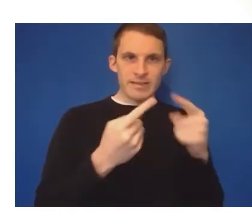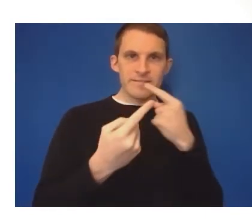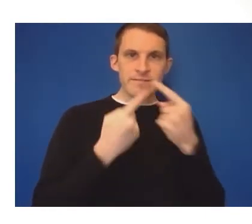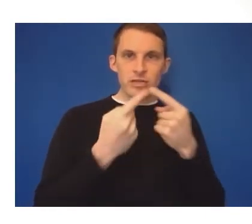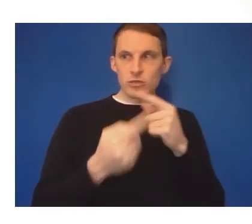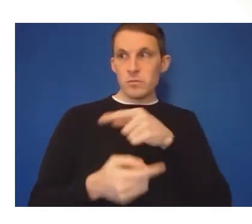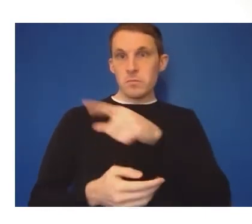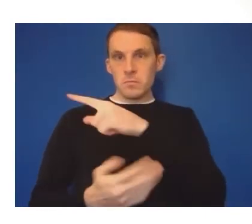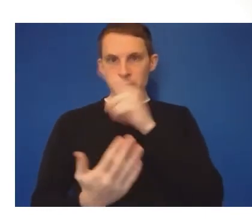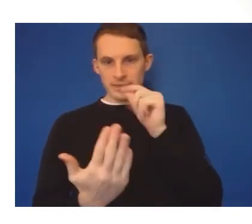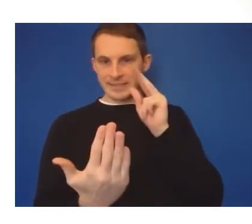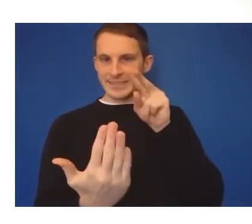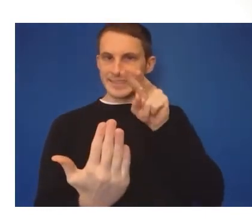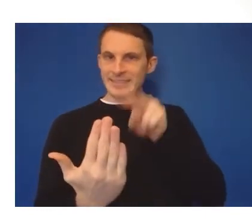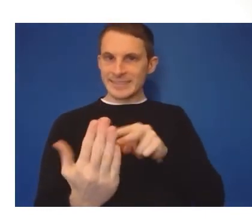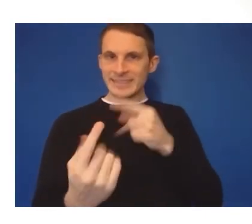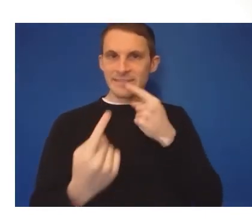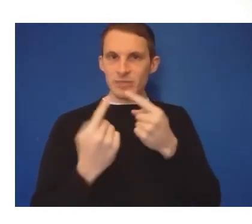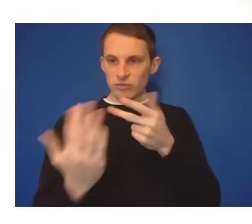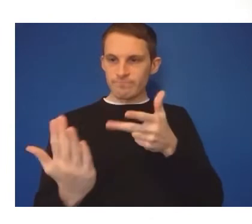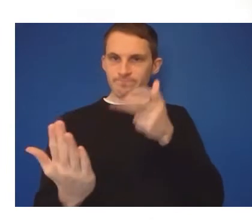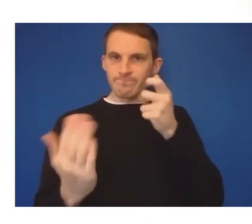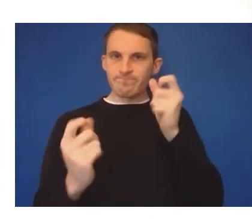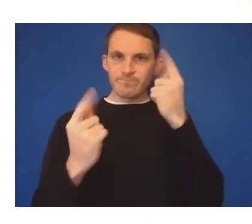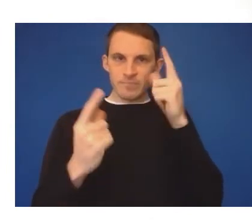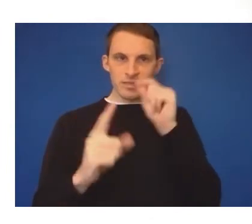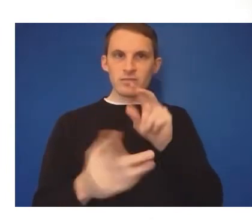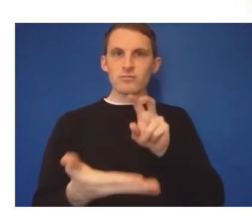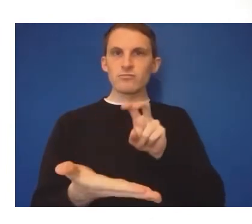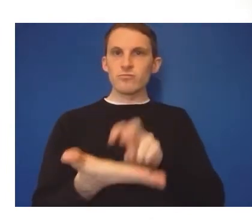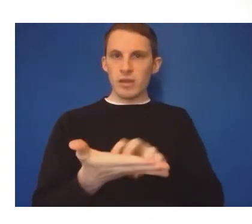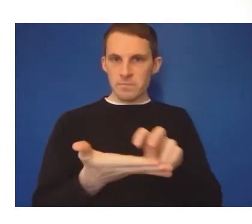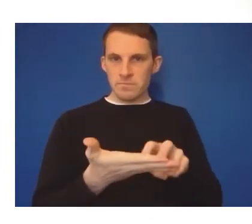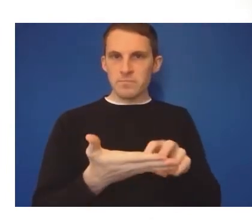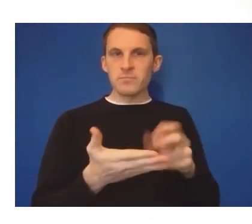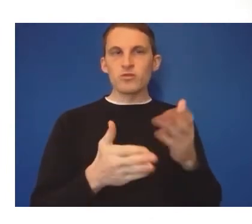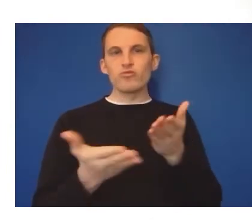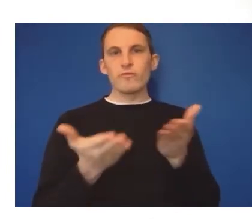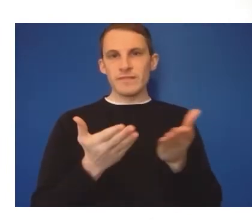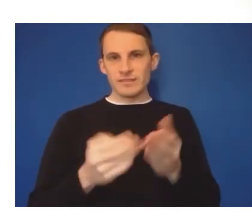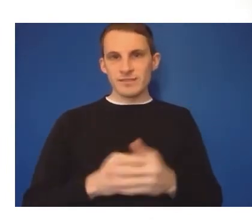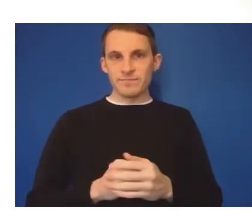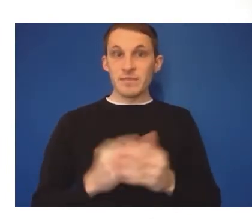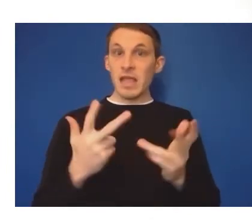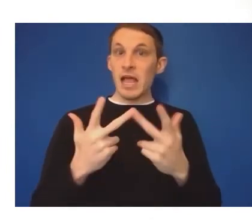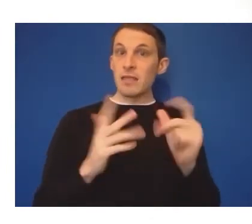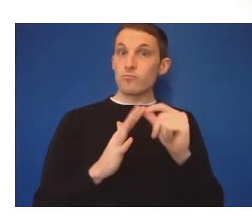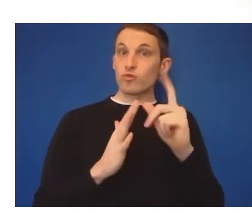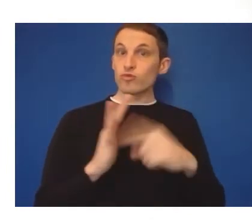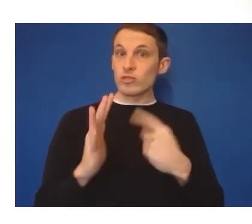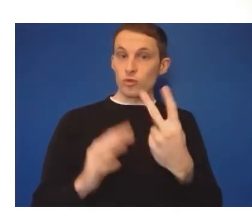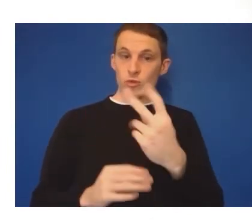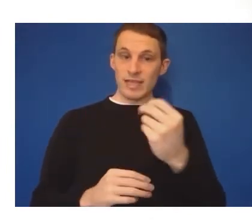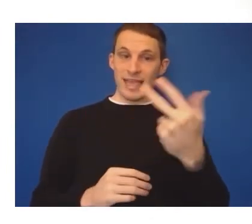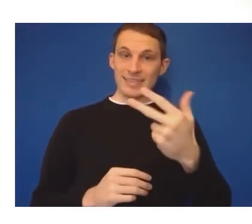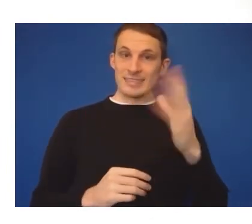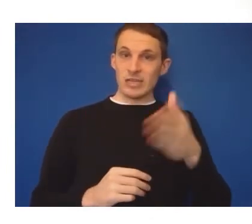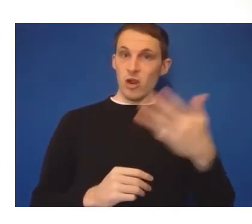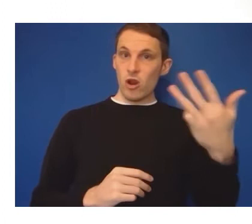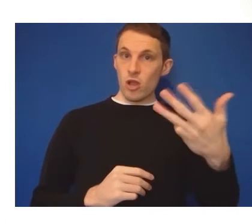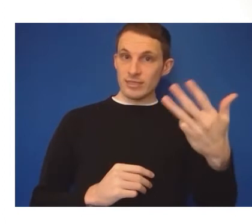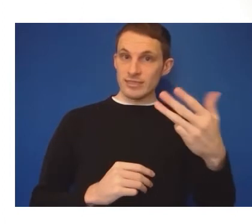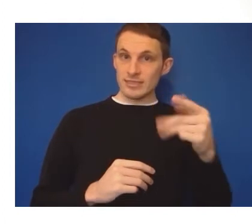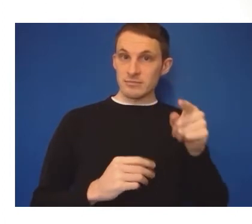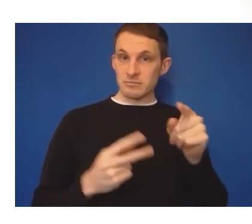service. And the second project that we did with the industry around the same time, so 2018-19, looked